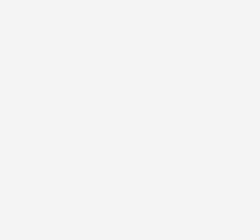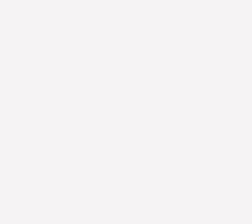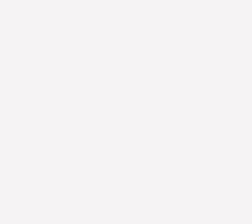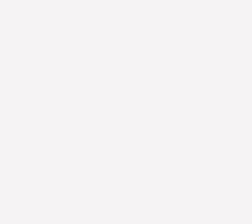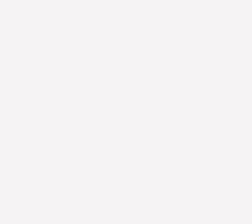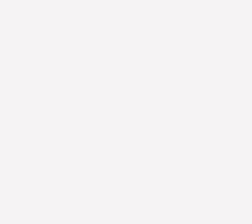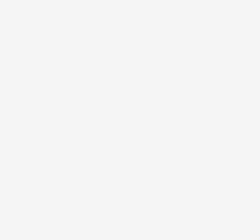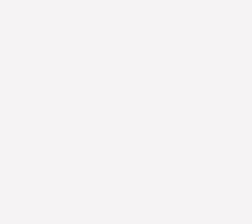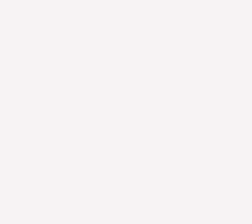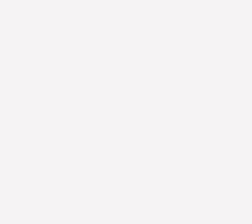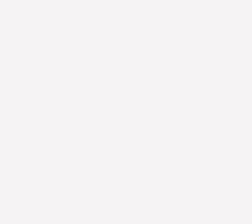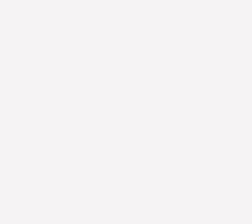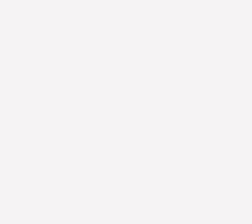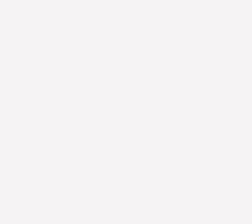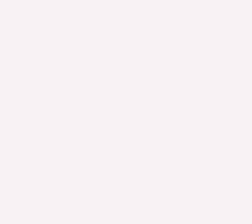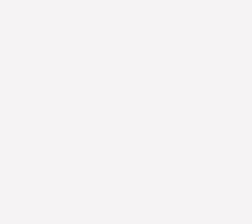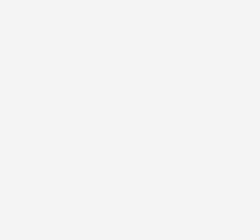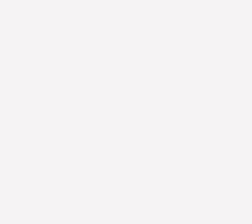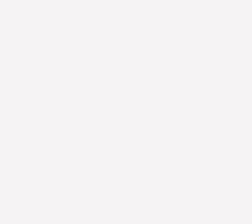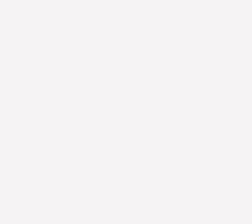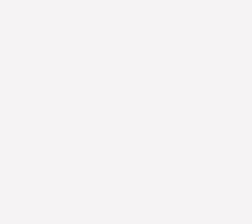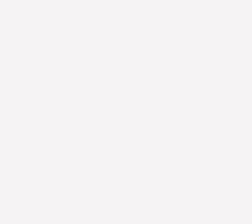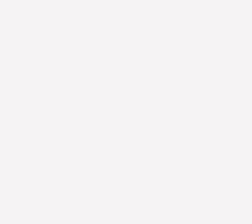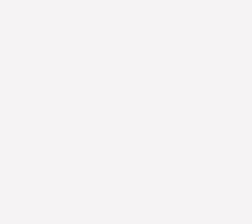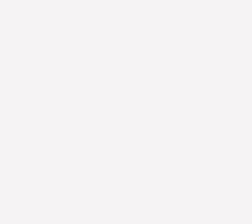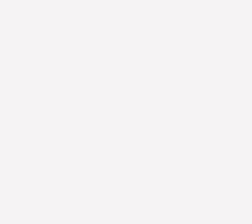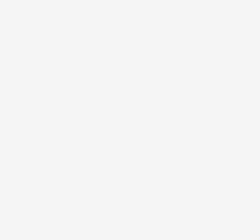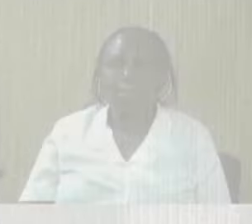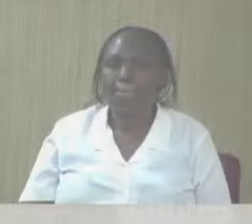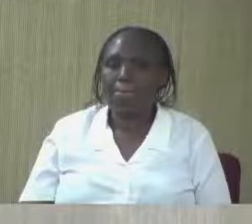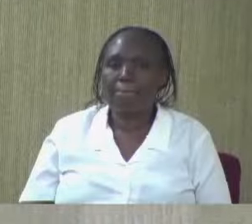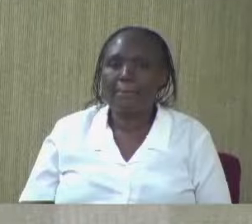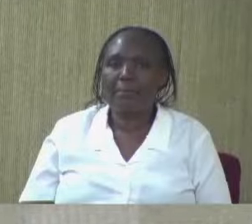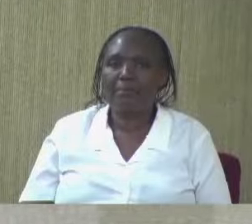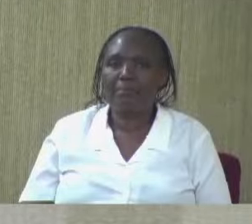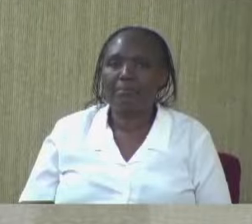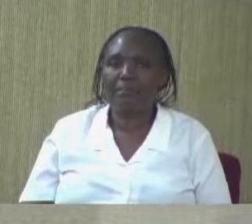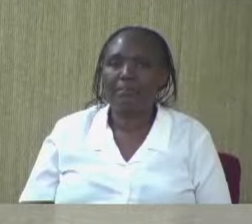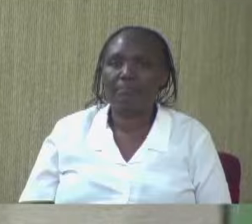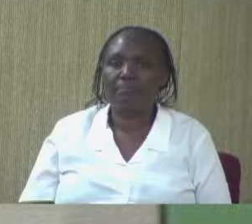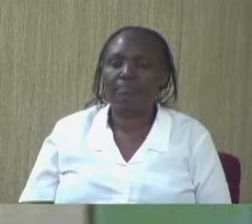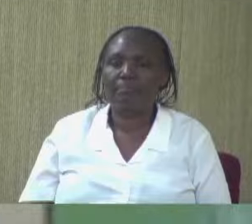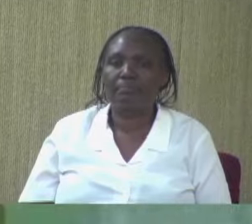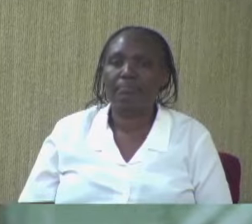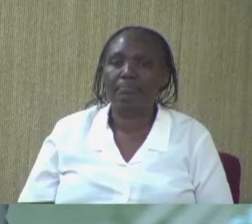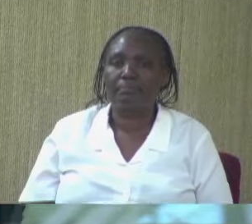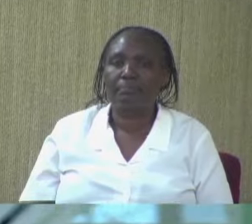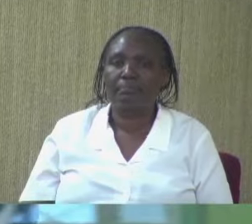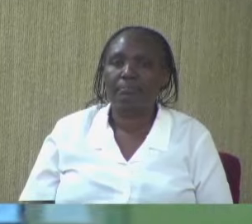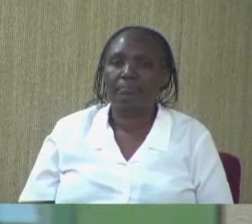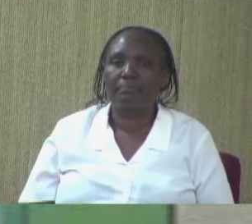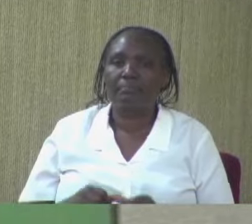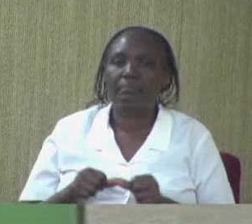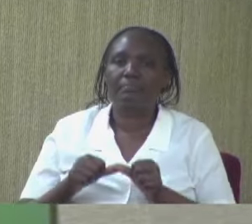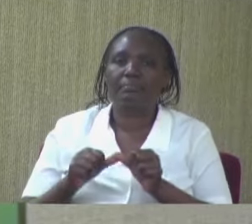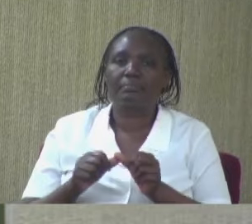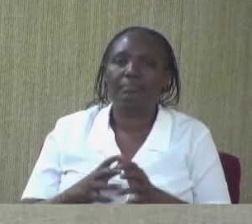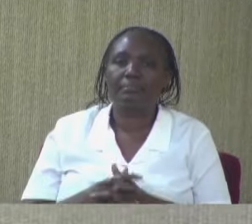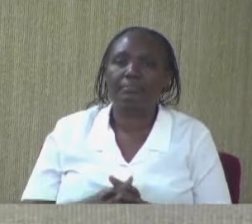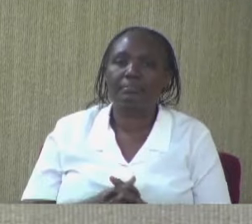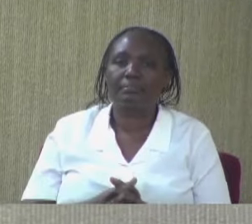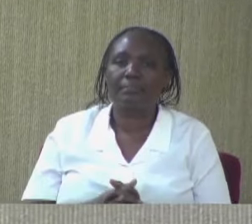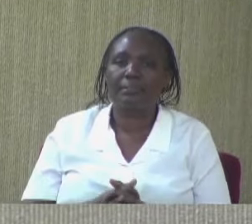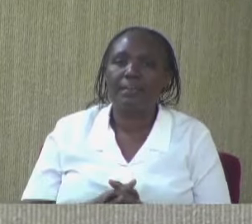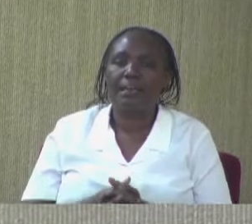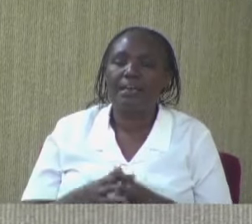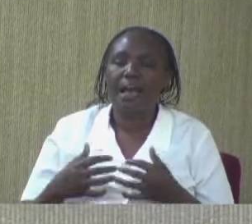notice once again, those visions were not private in secrecy? Are you following me? Let's continue. Now she goes in